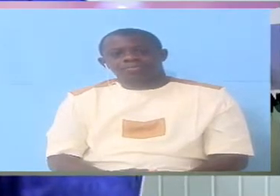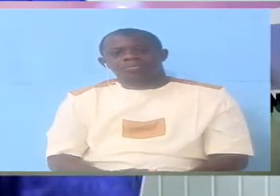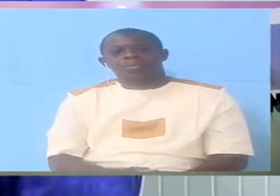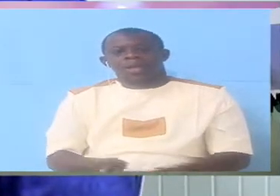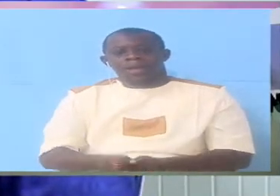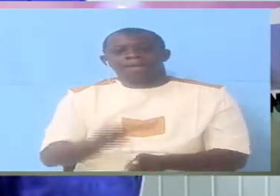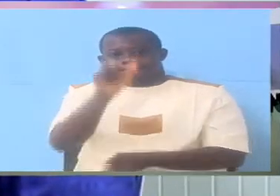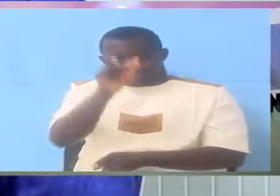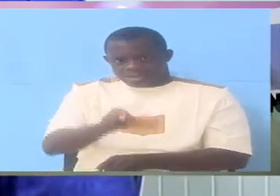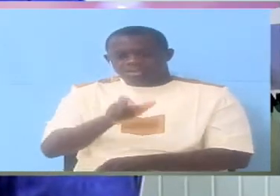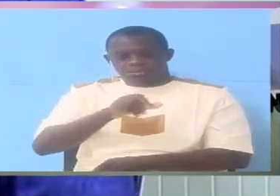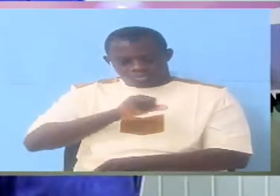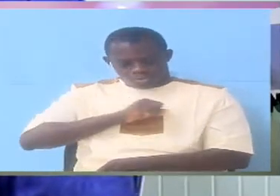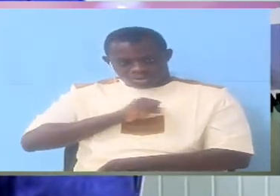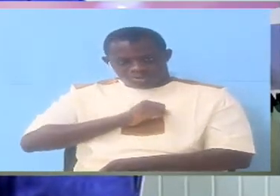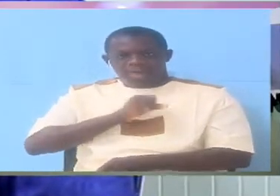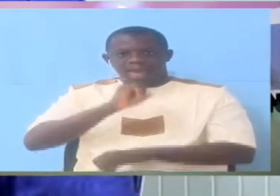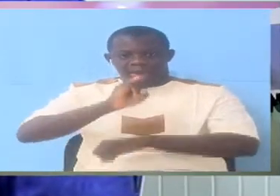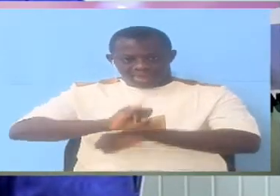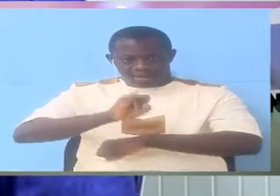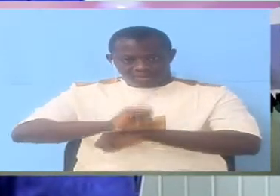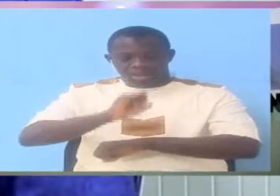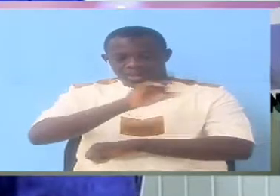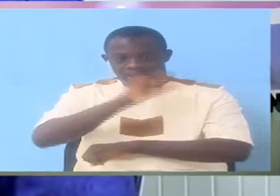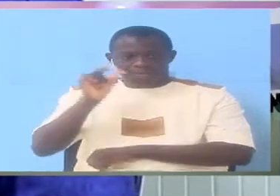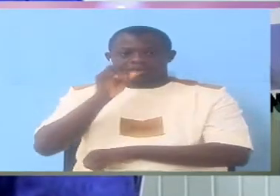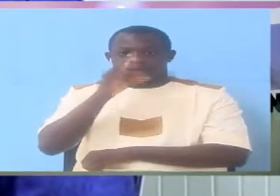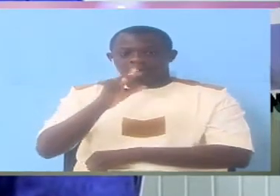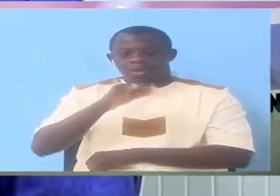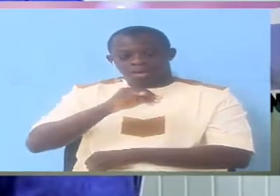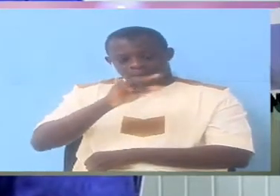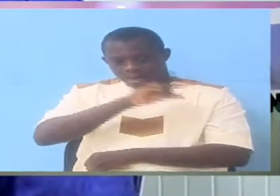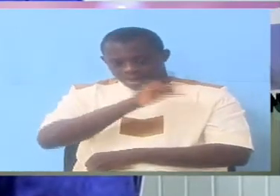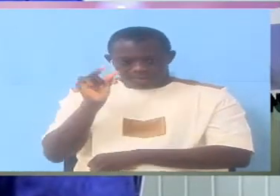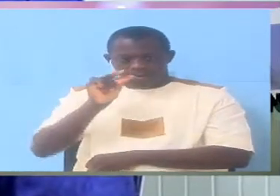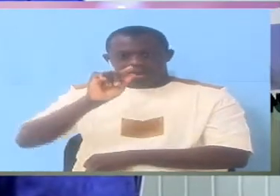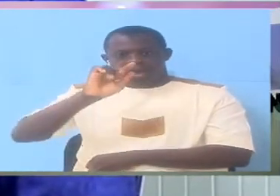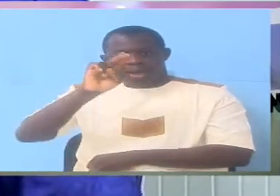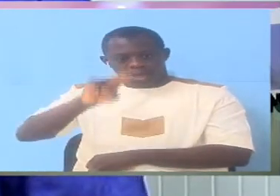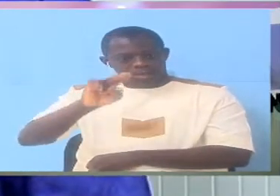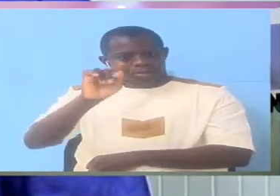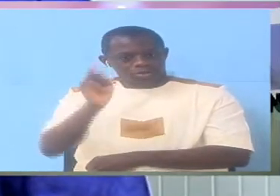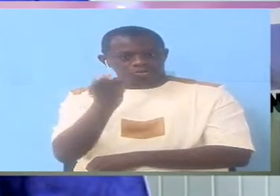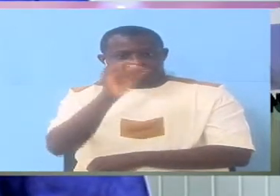And he identified himself as Ngor Seka of the NIA.